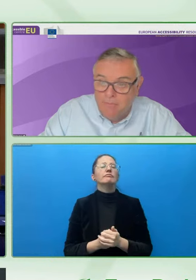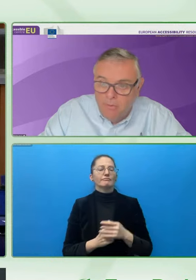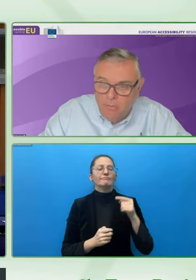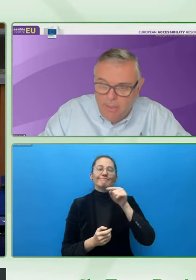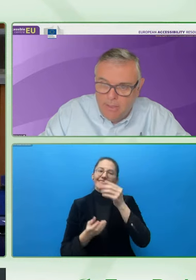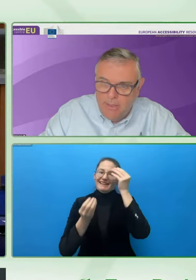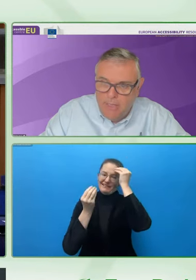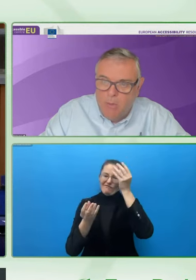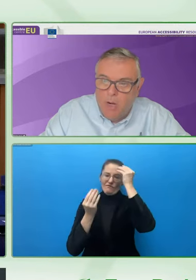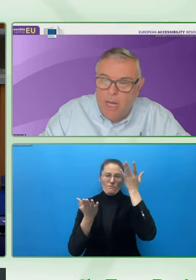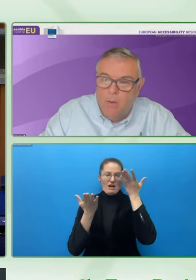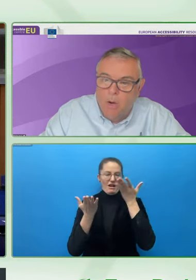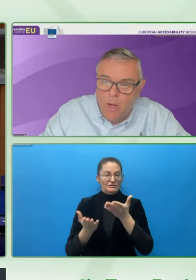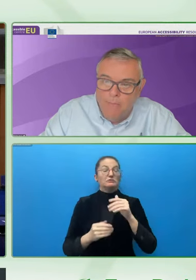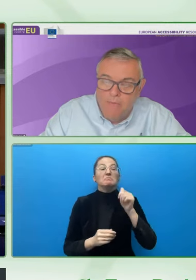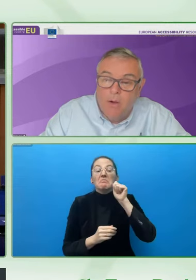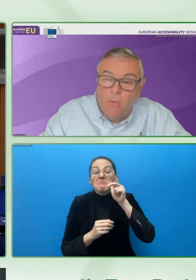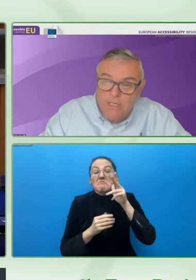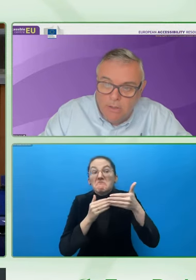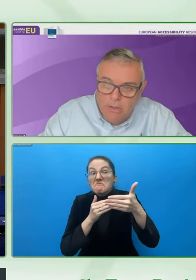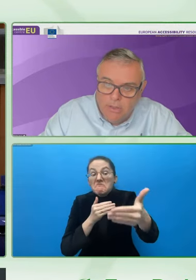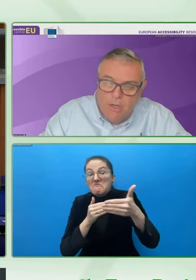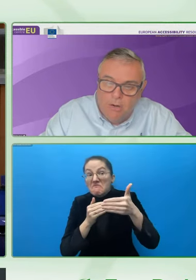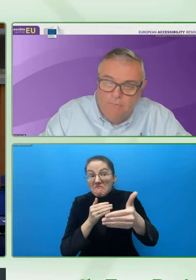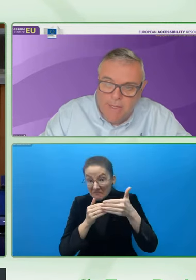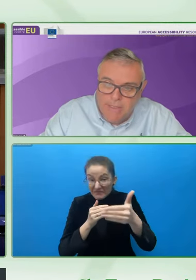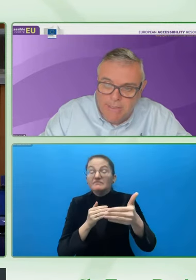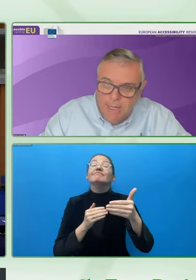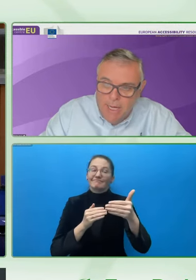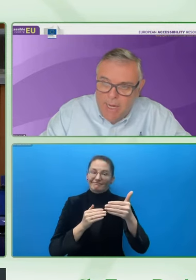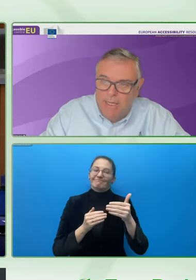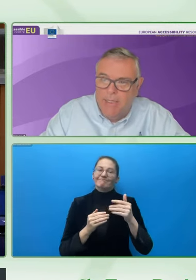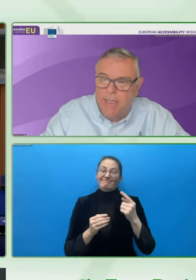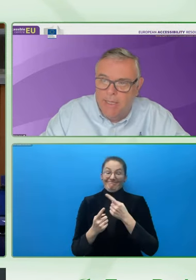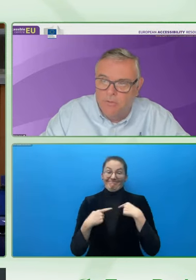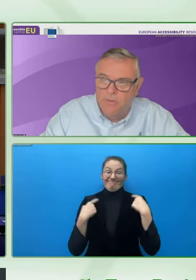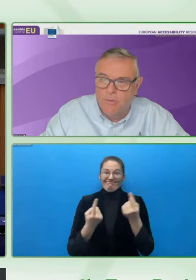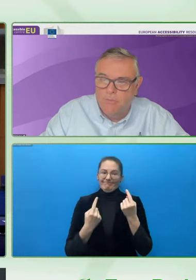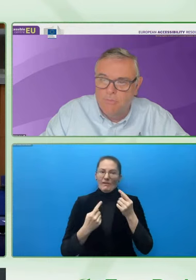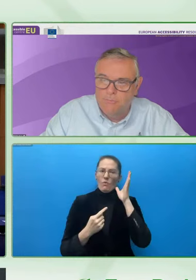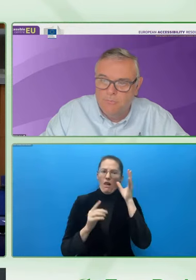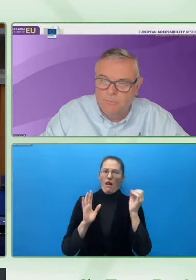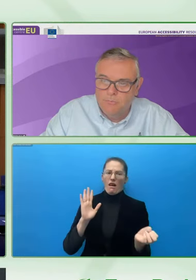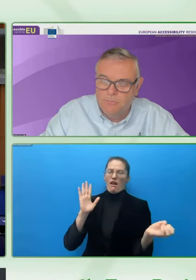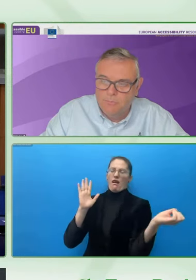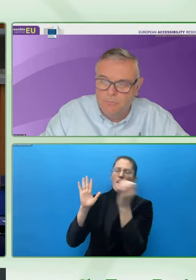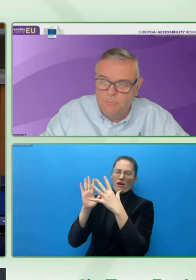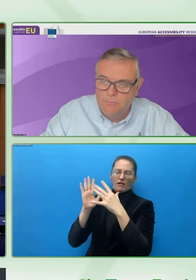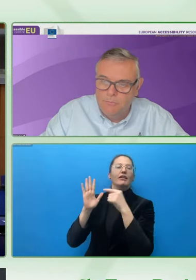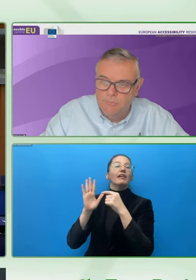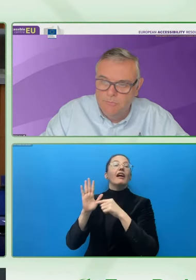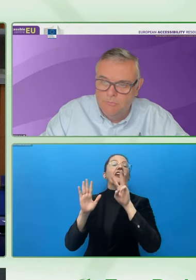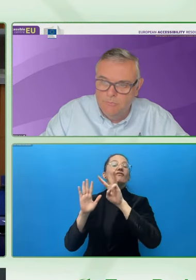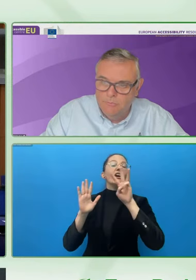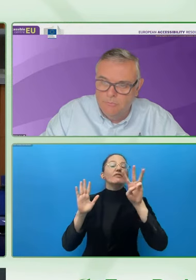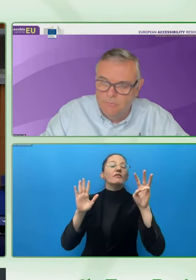we will have in the platform, in our web, the results of these indicators.